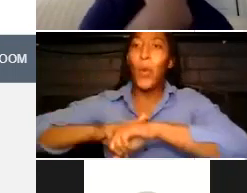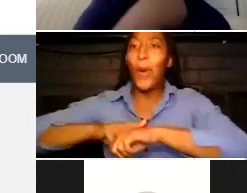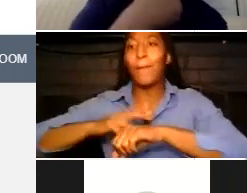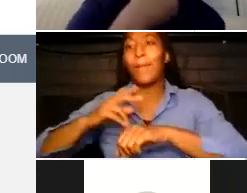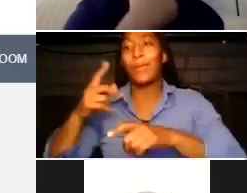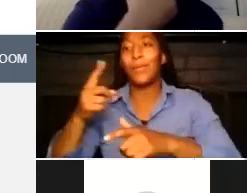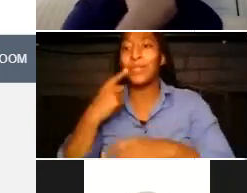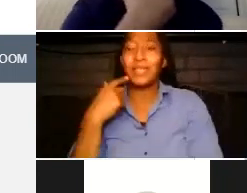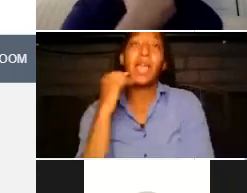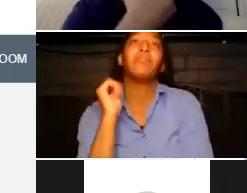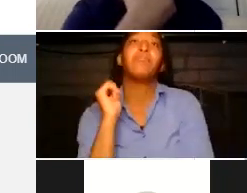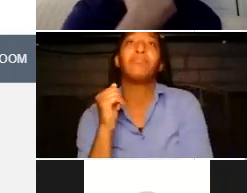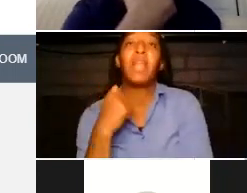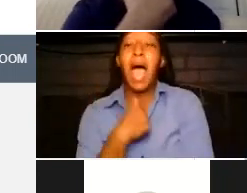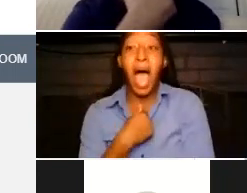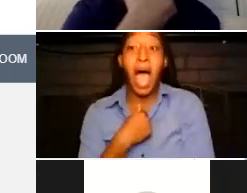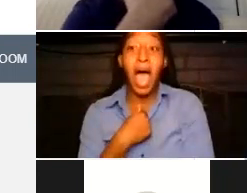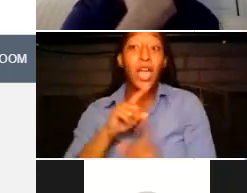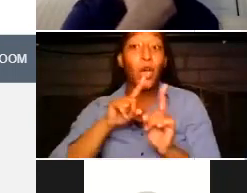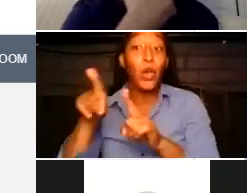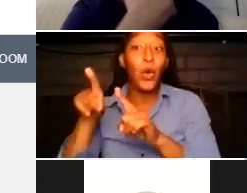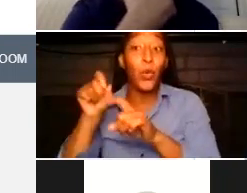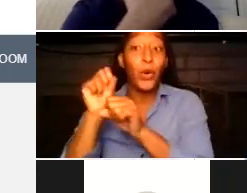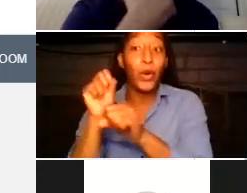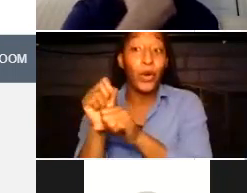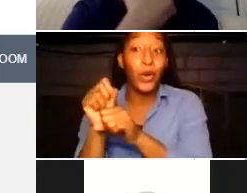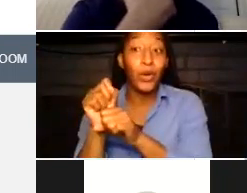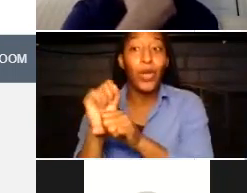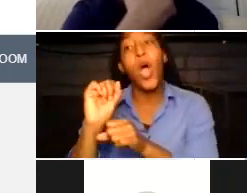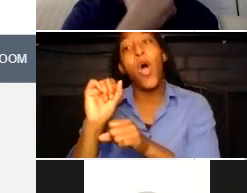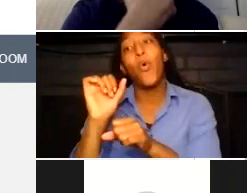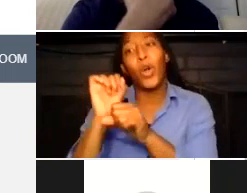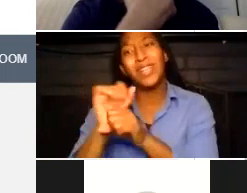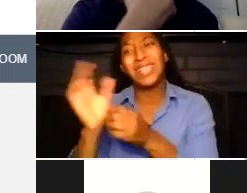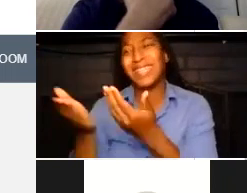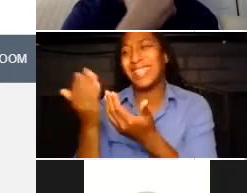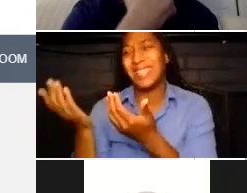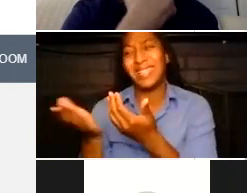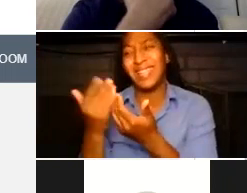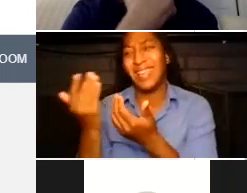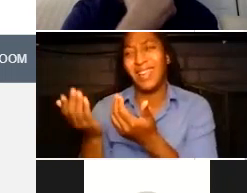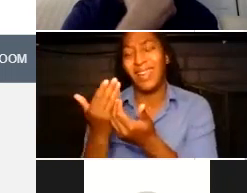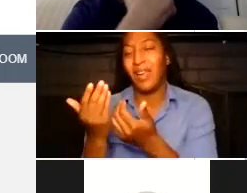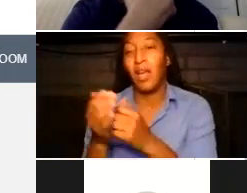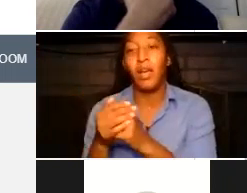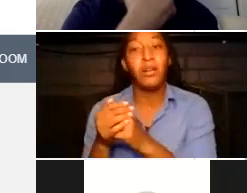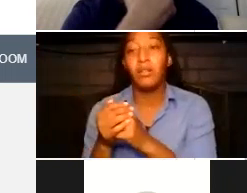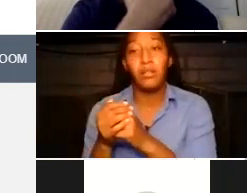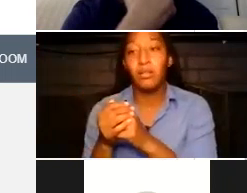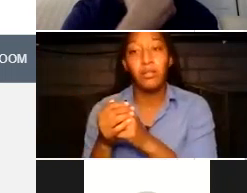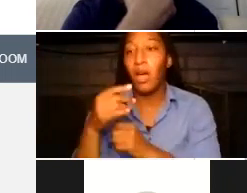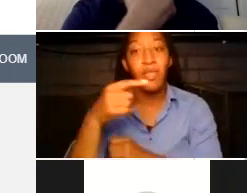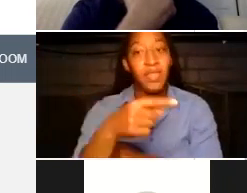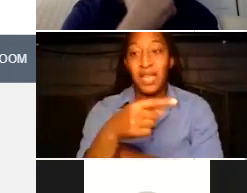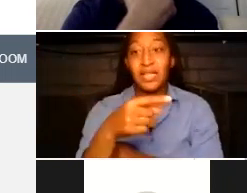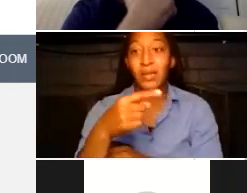work, people will say, I went to work, work was easy, but they're not using the word